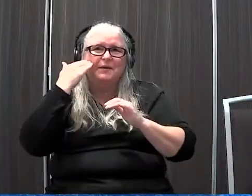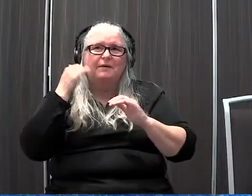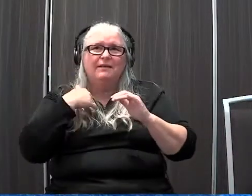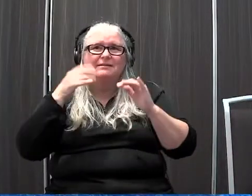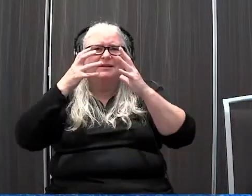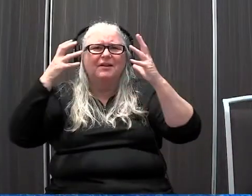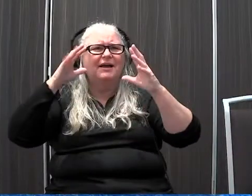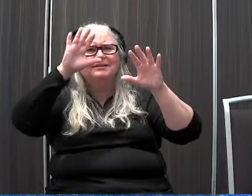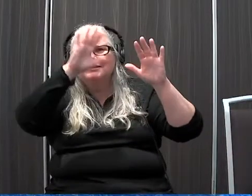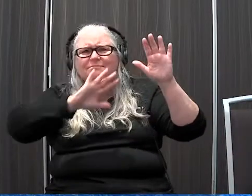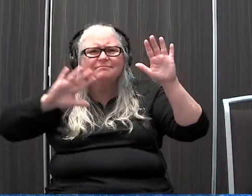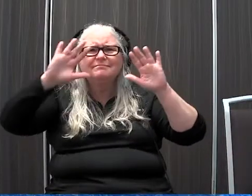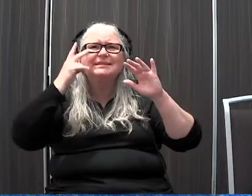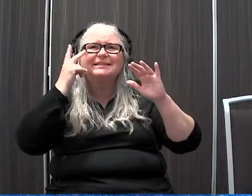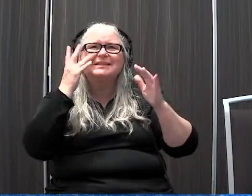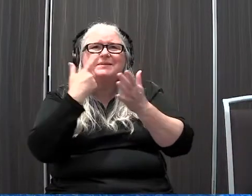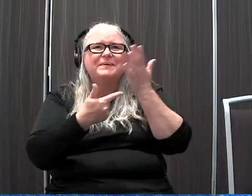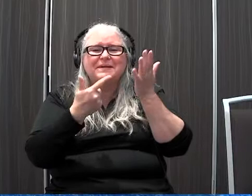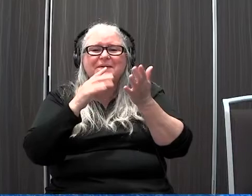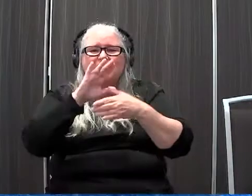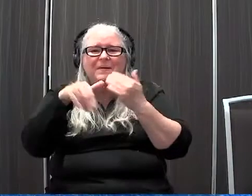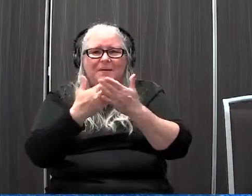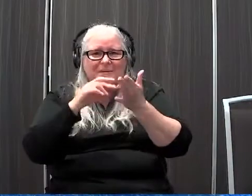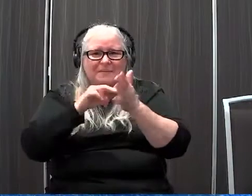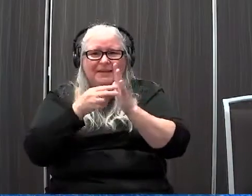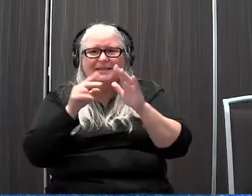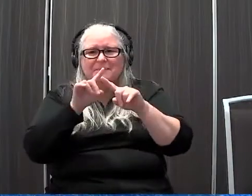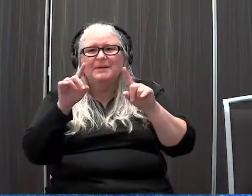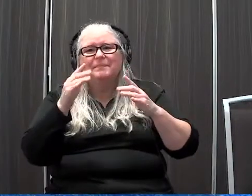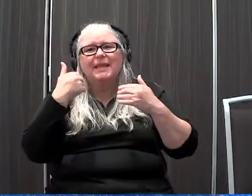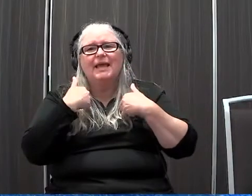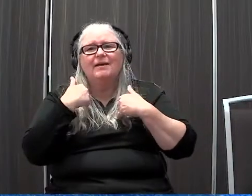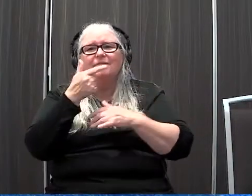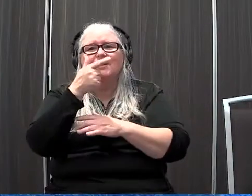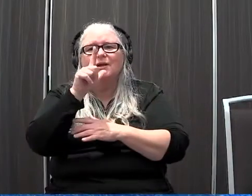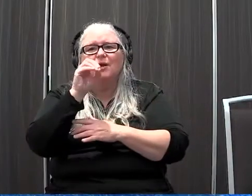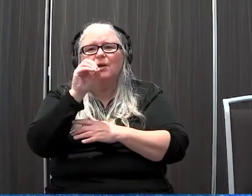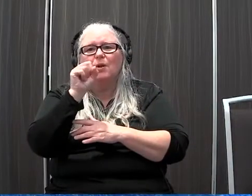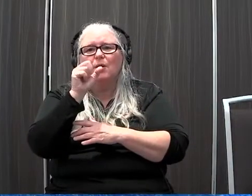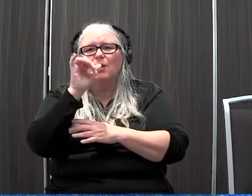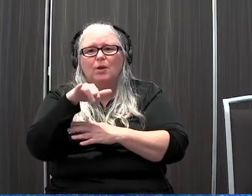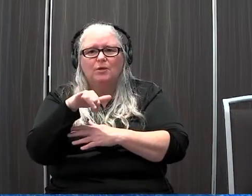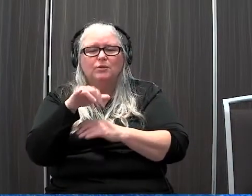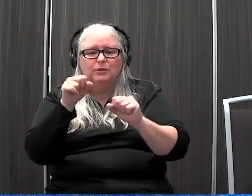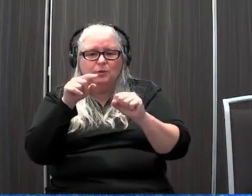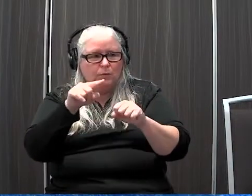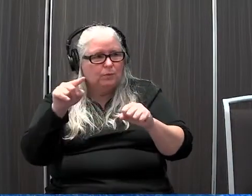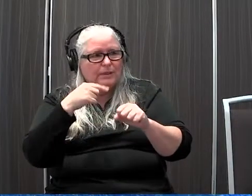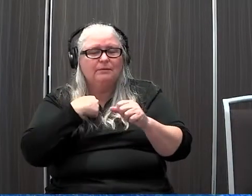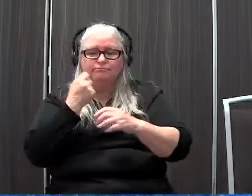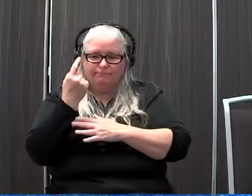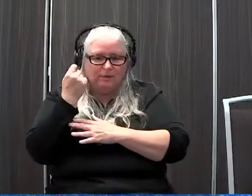try to figure out what that actually means. And then we have a glossary to try to make it as readable and accessible as possible to everyone using